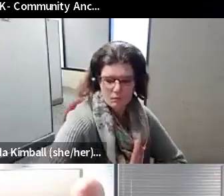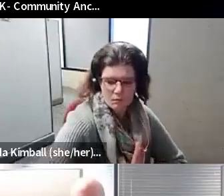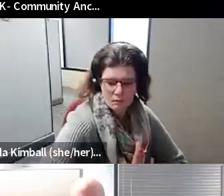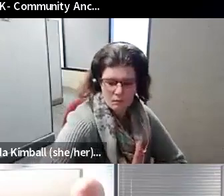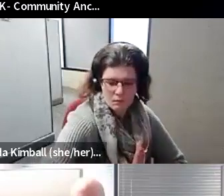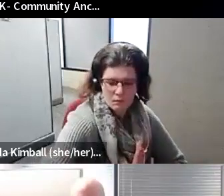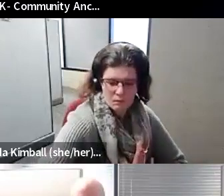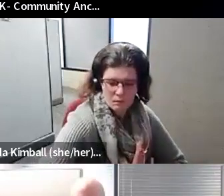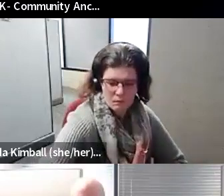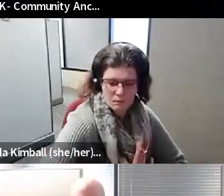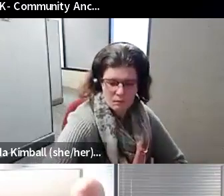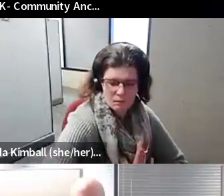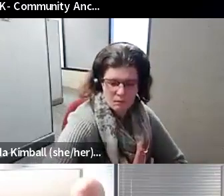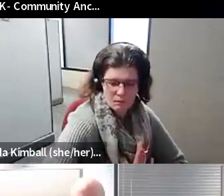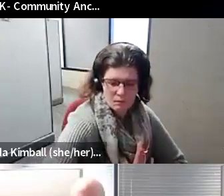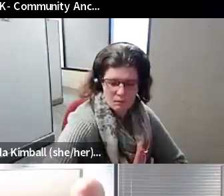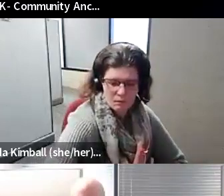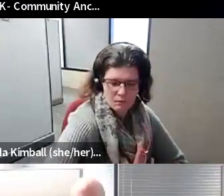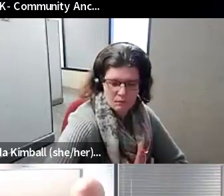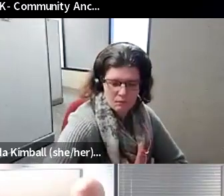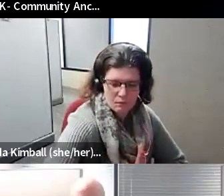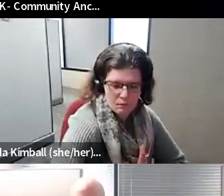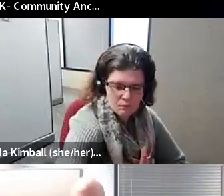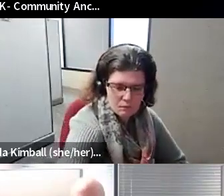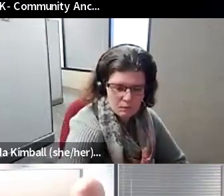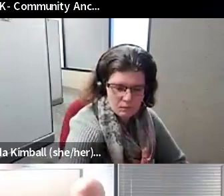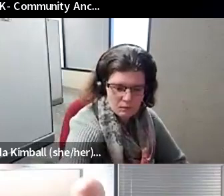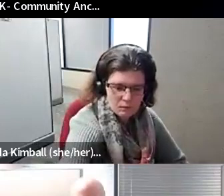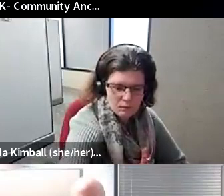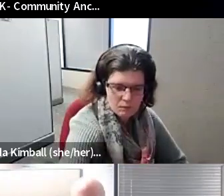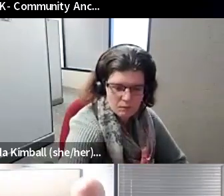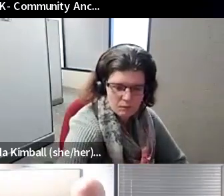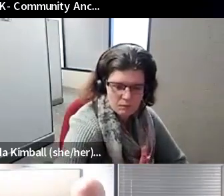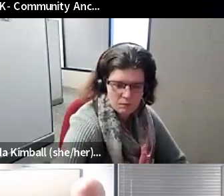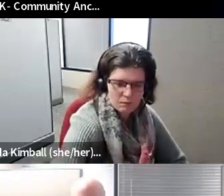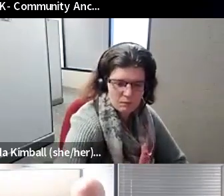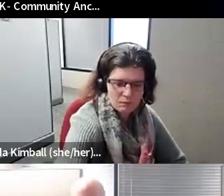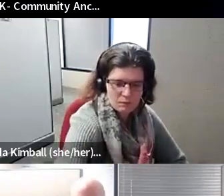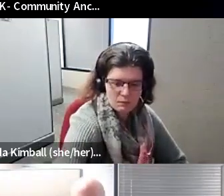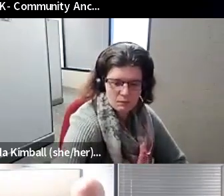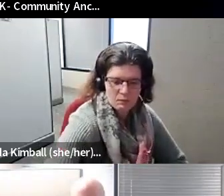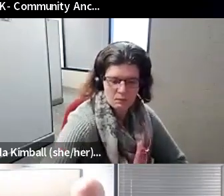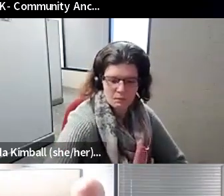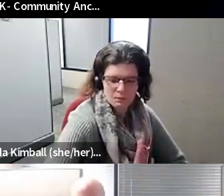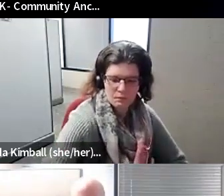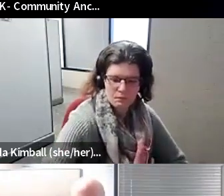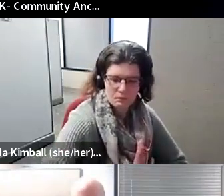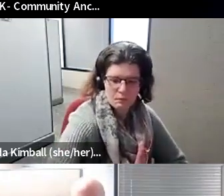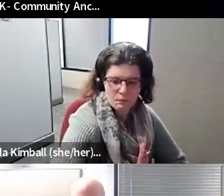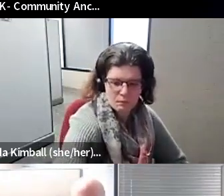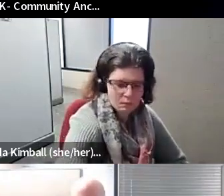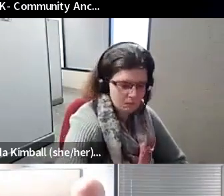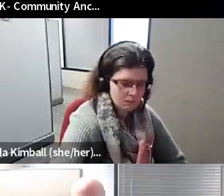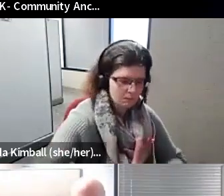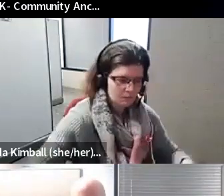One of my questions that for Jim Knight is, hey, is there an update on the transportation rates? Like the rate study, rates